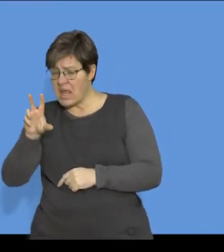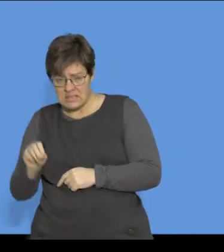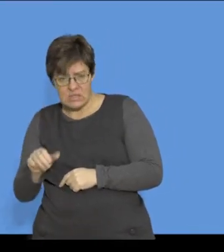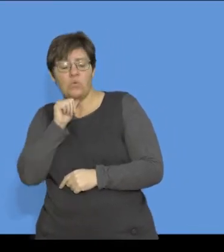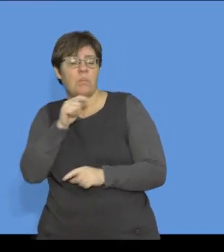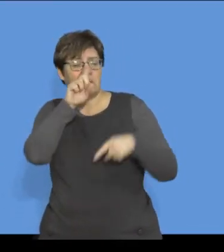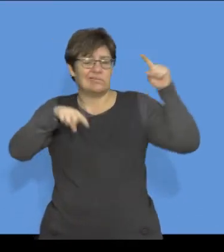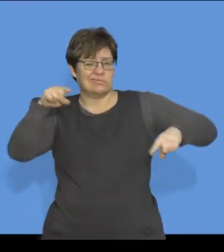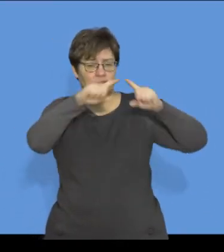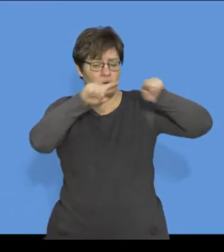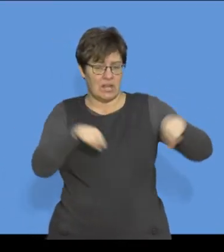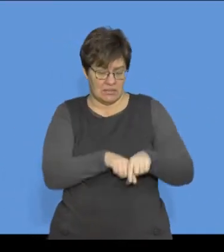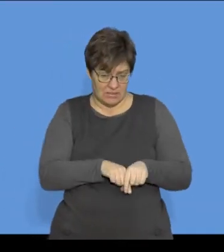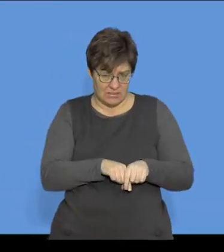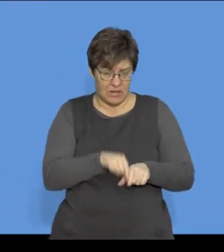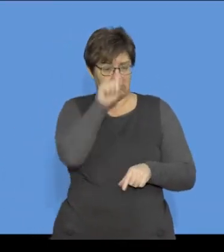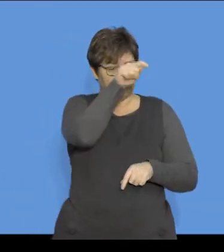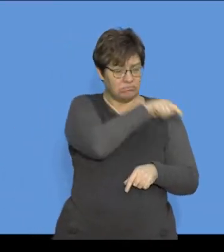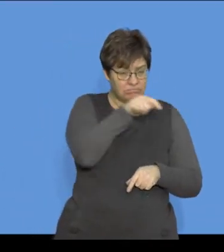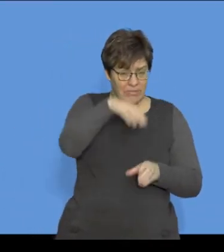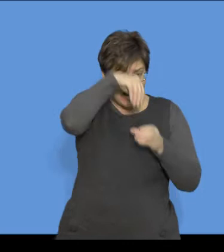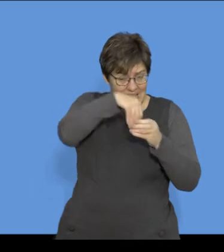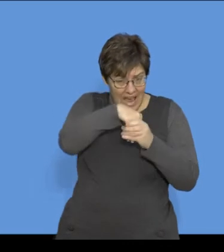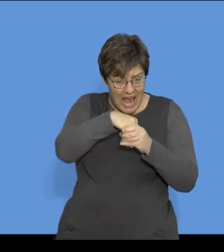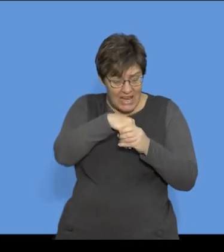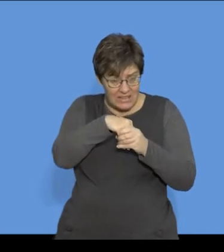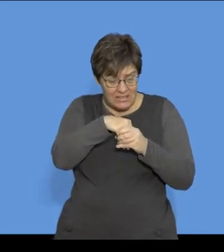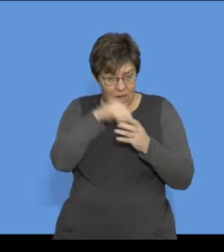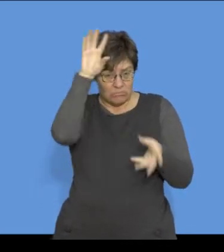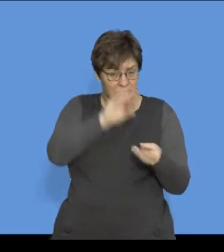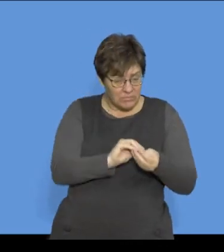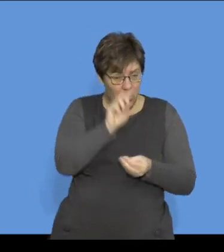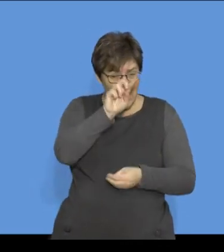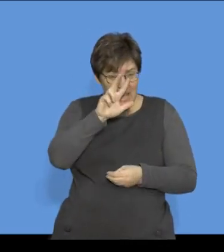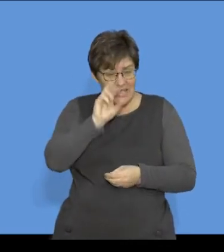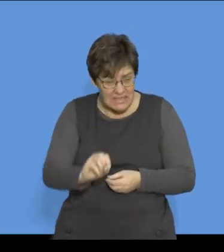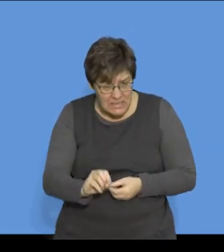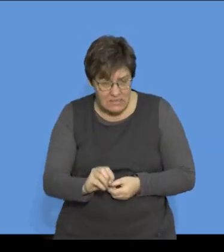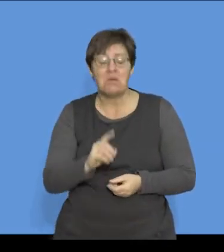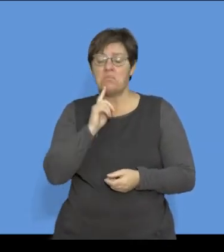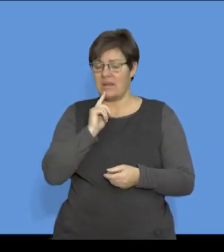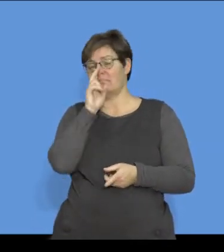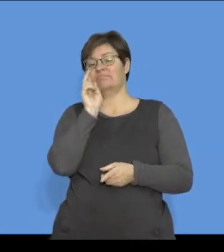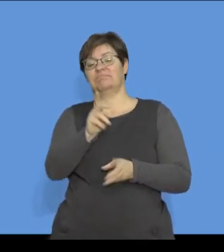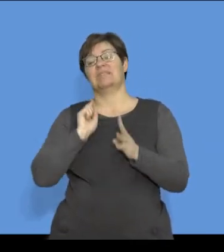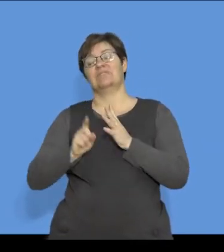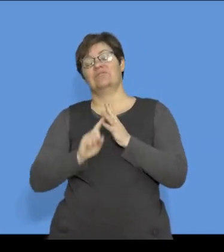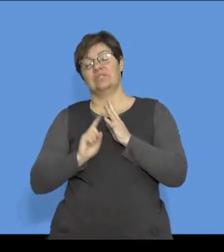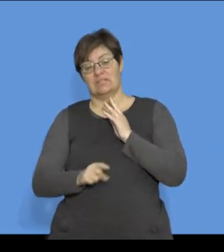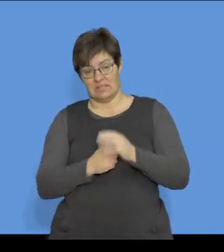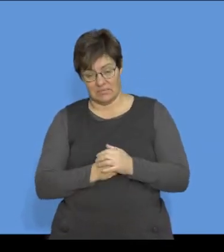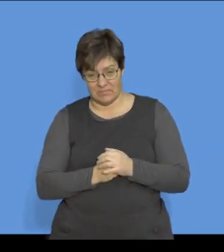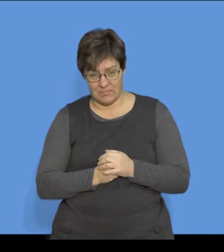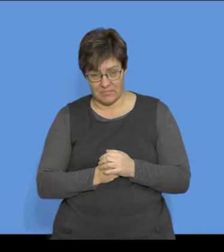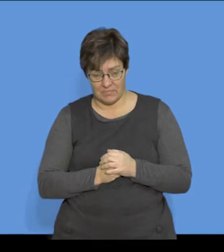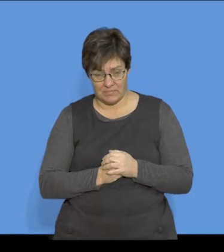any triangle that we have out there. Right? So as long as it's a triangle, will it give us 180 degrees